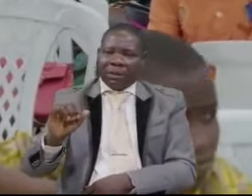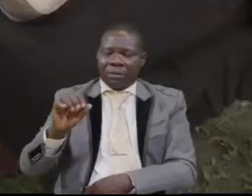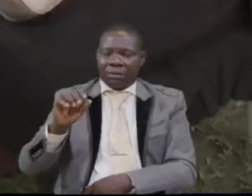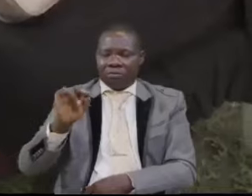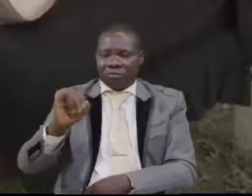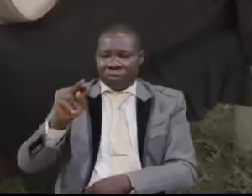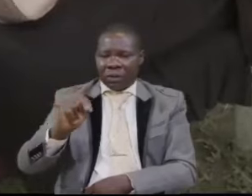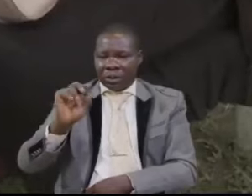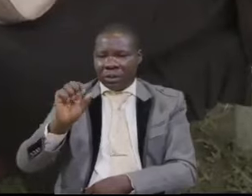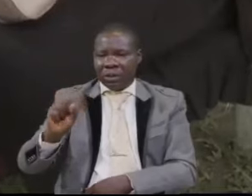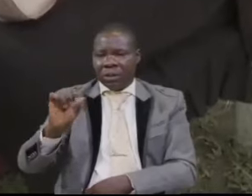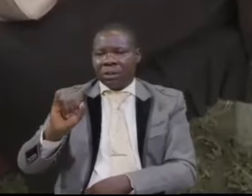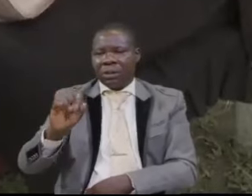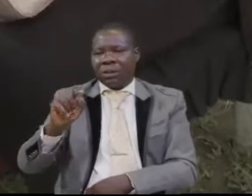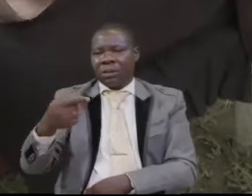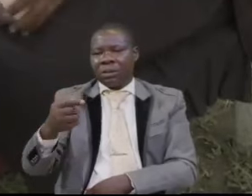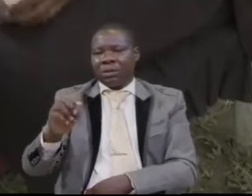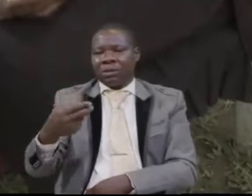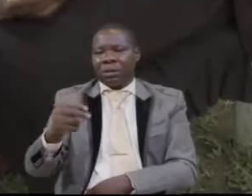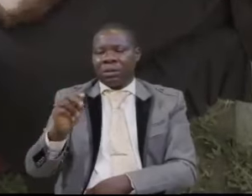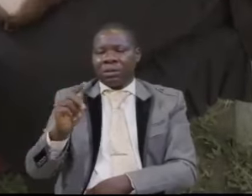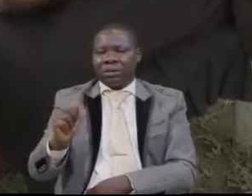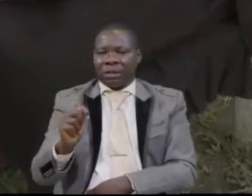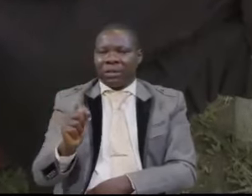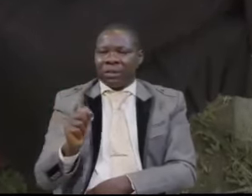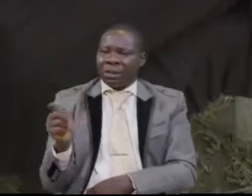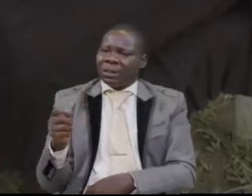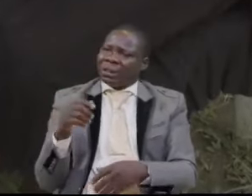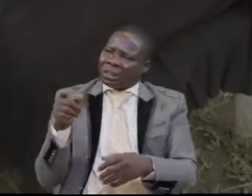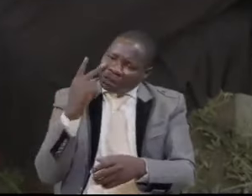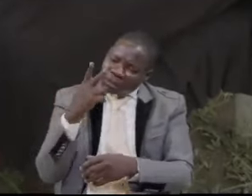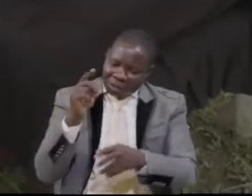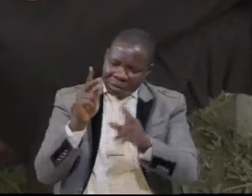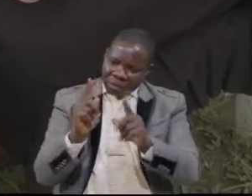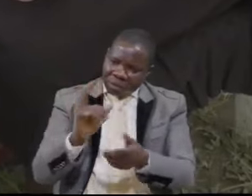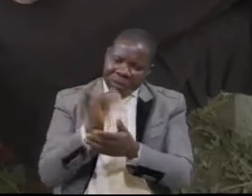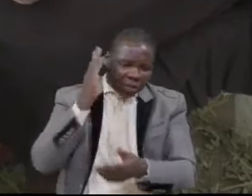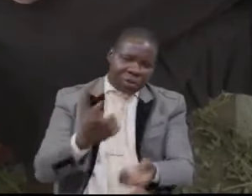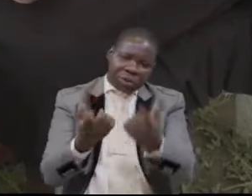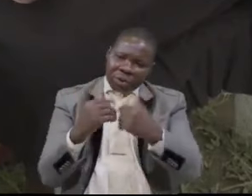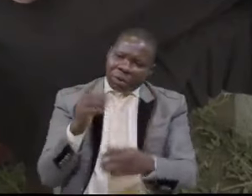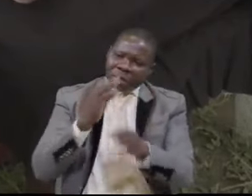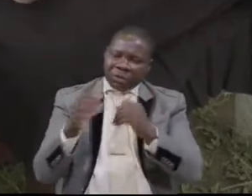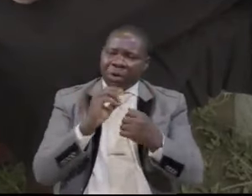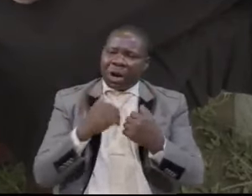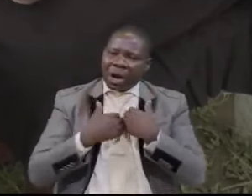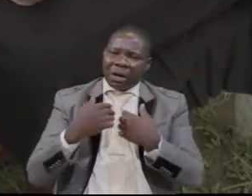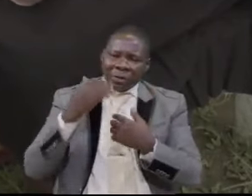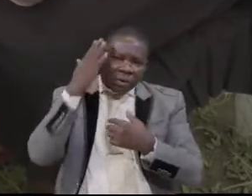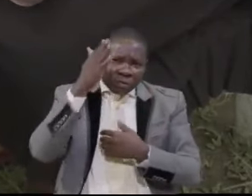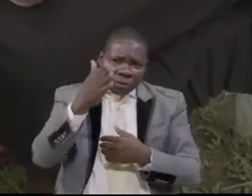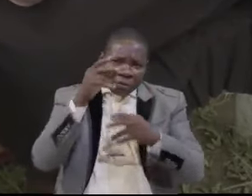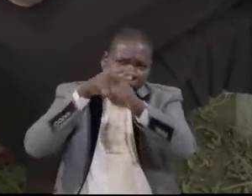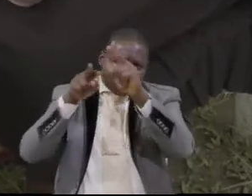insight into every problem, every difficulty, you'll excel in life. Look at that. He said, I saw,